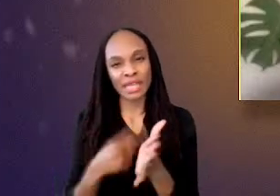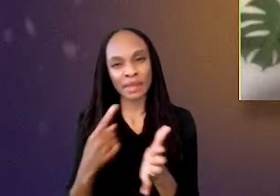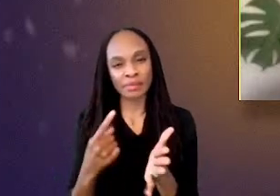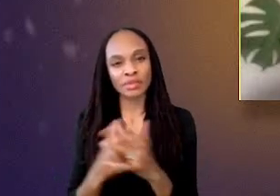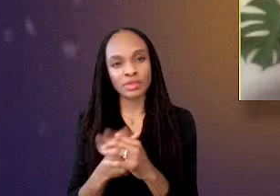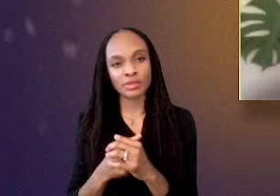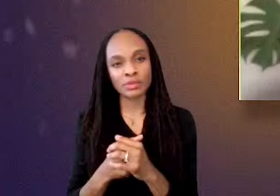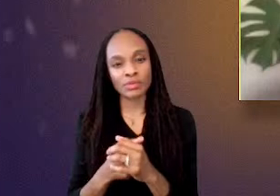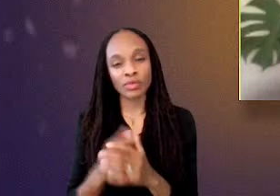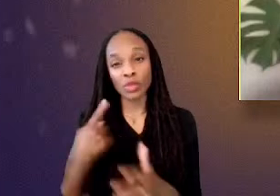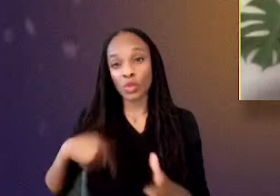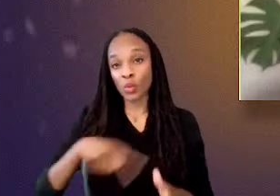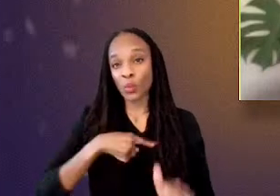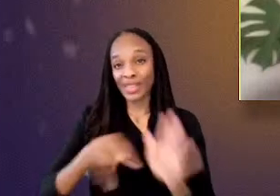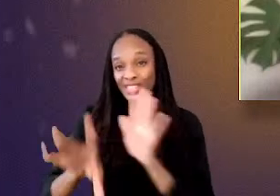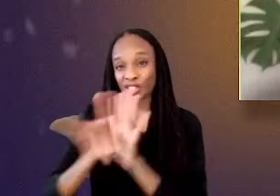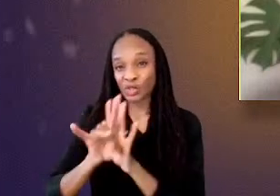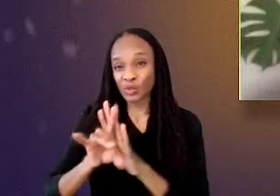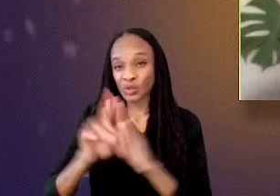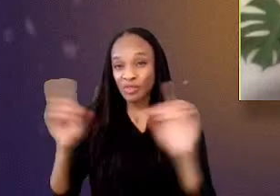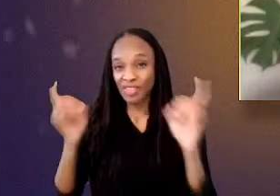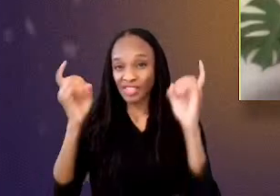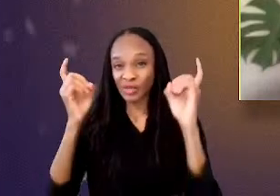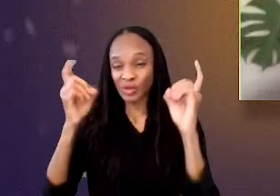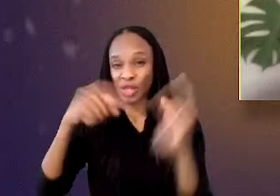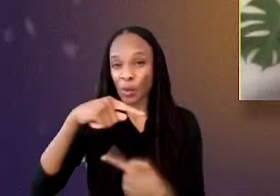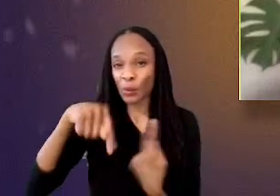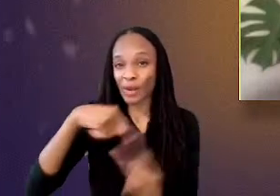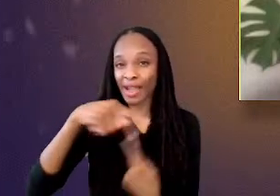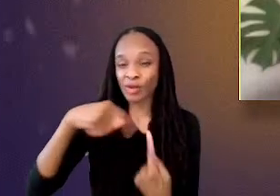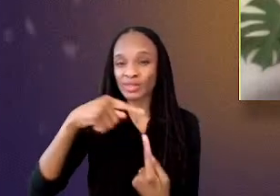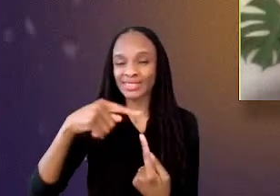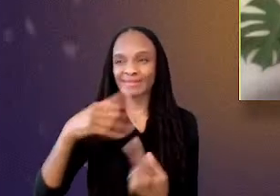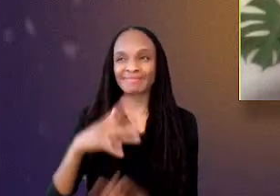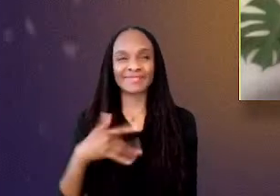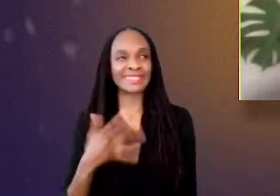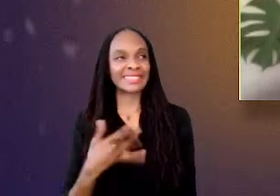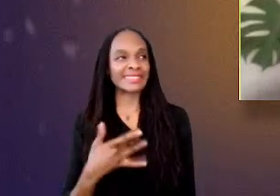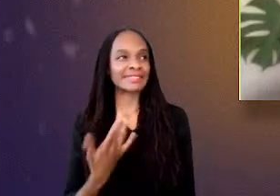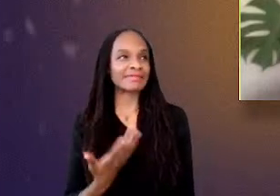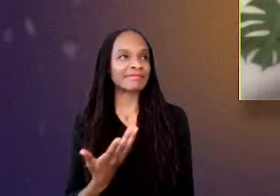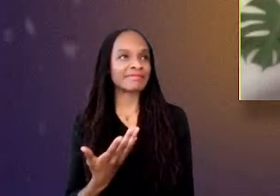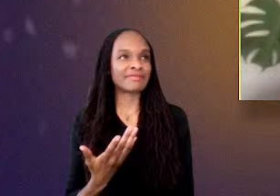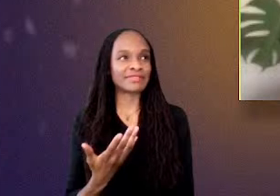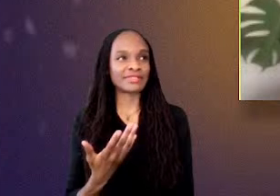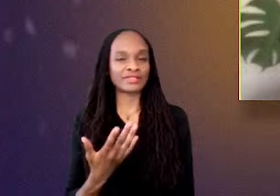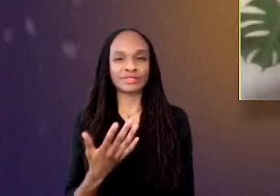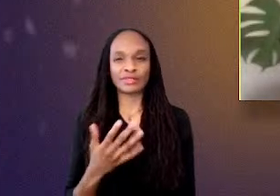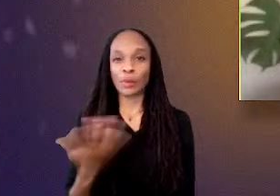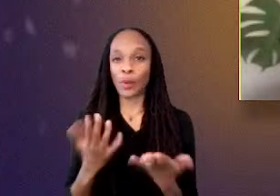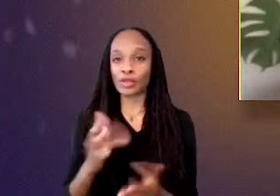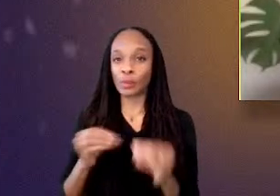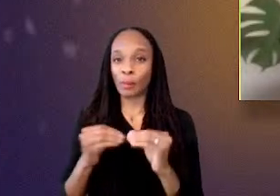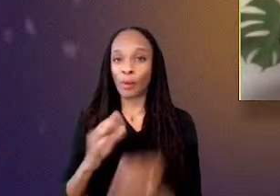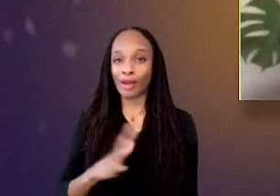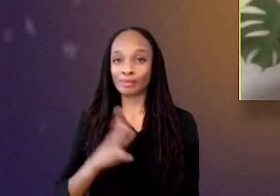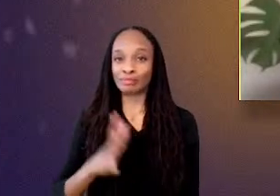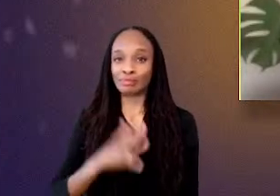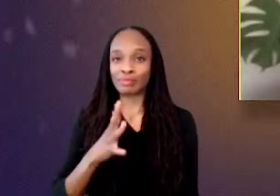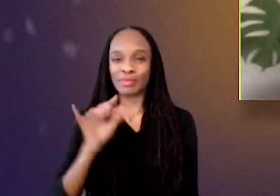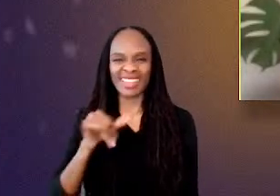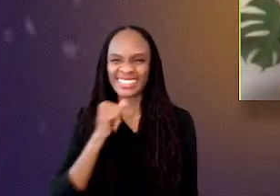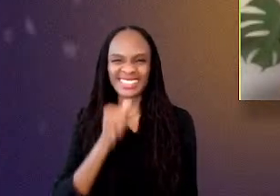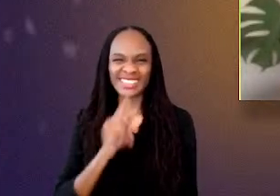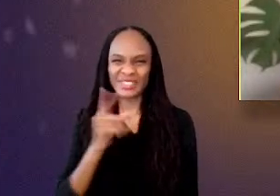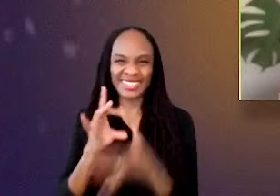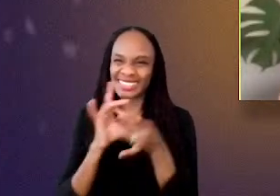we choose festivals around a sense of prestige that is not resonant in the